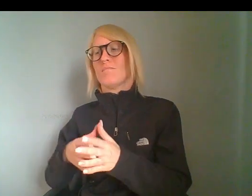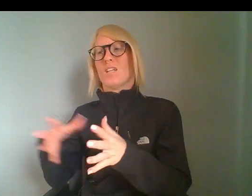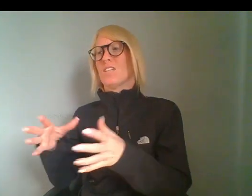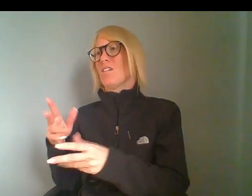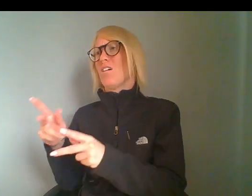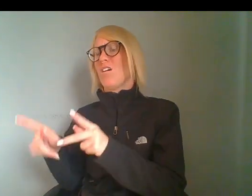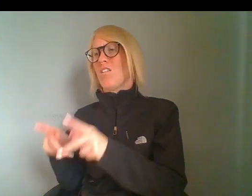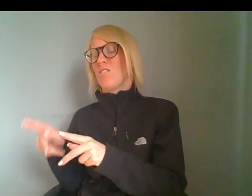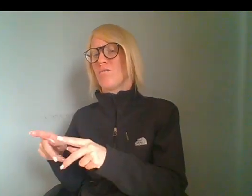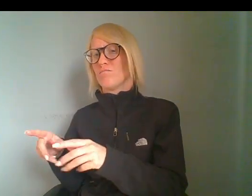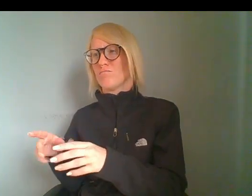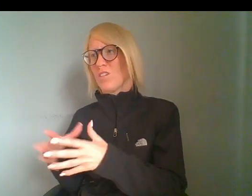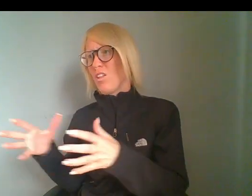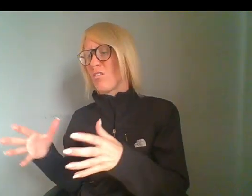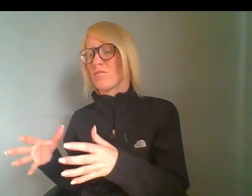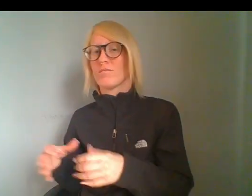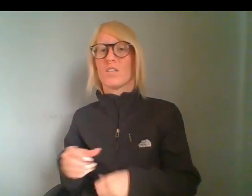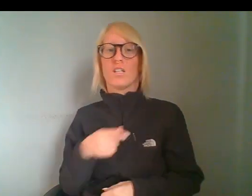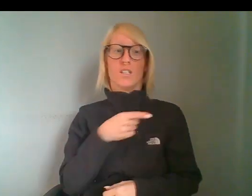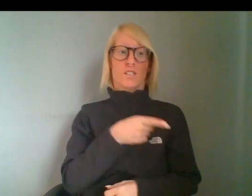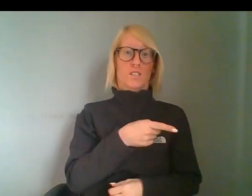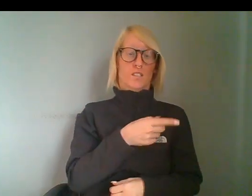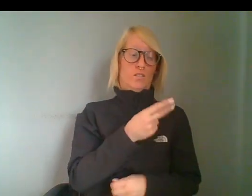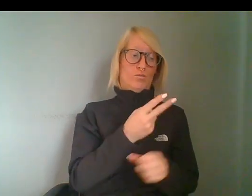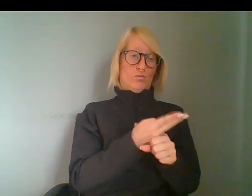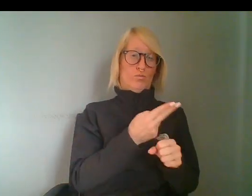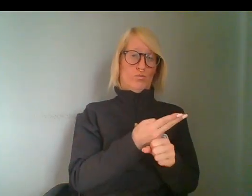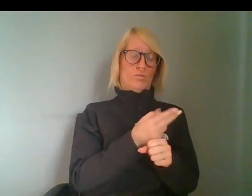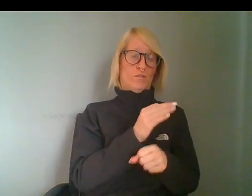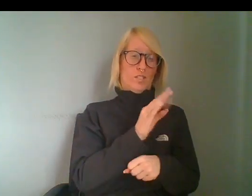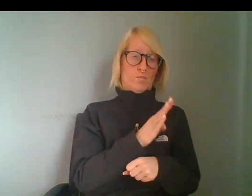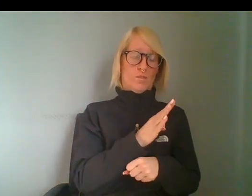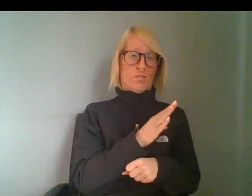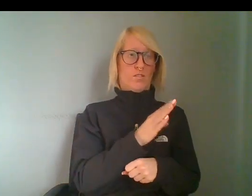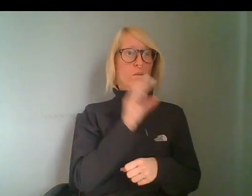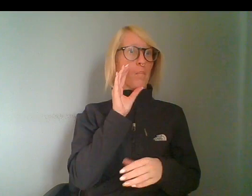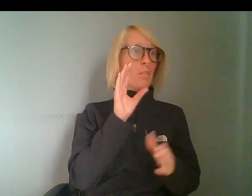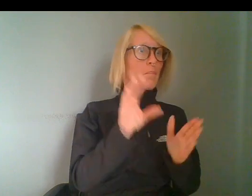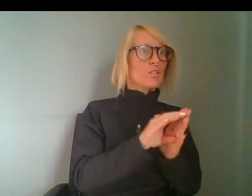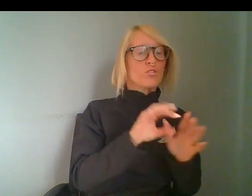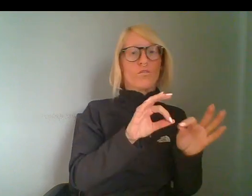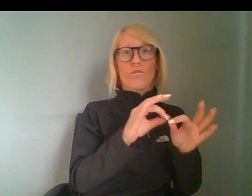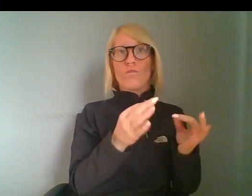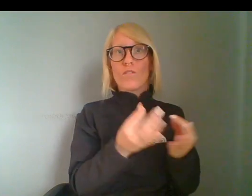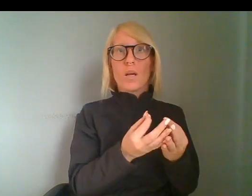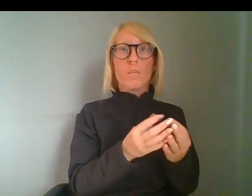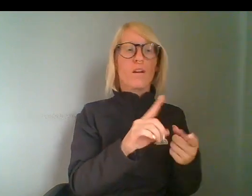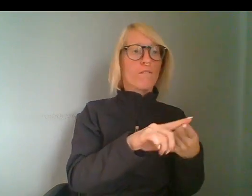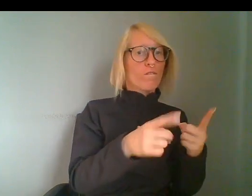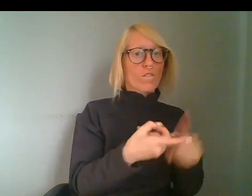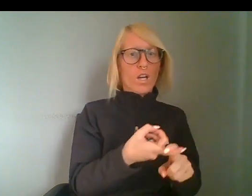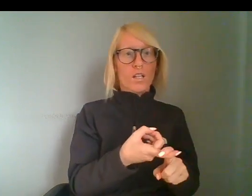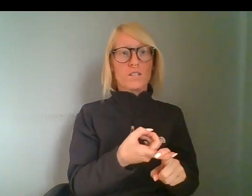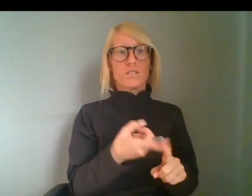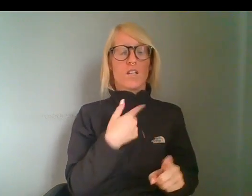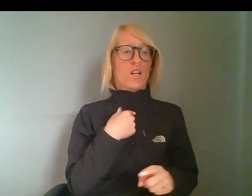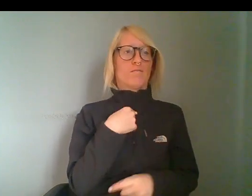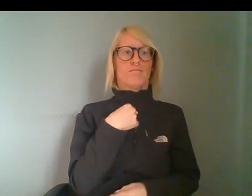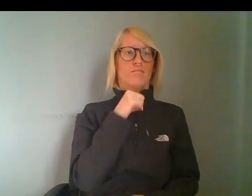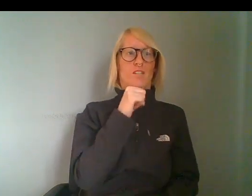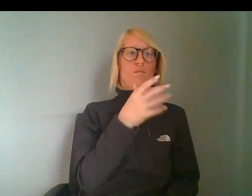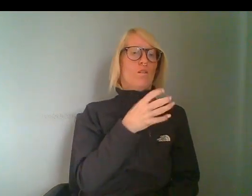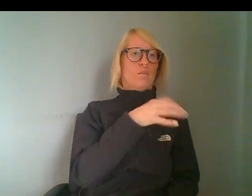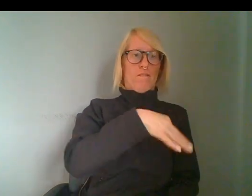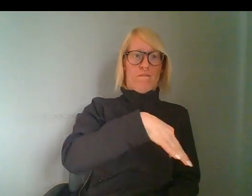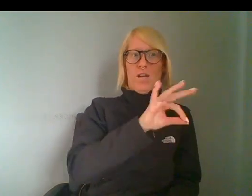school. So I'm very careful about privacy on there. Not that I'm putting anything bad, I don't want to be found on there. So I've got